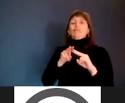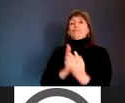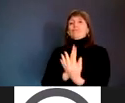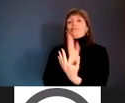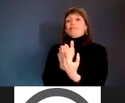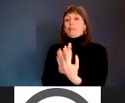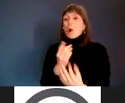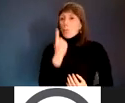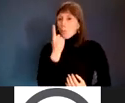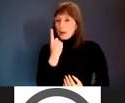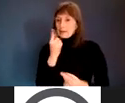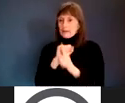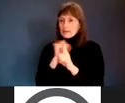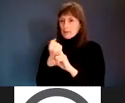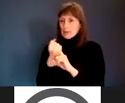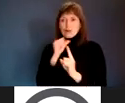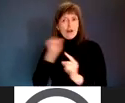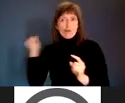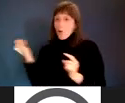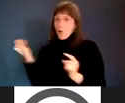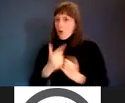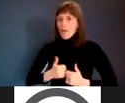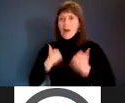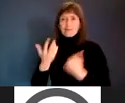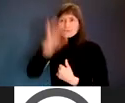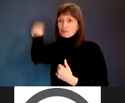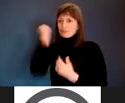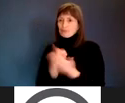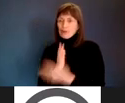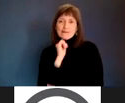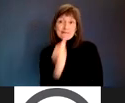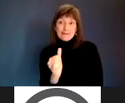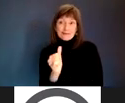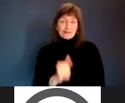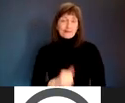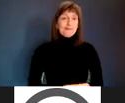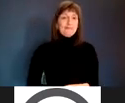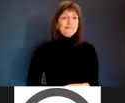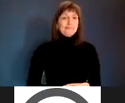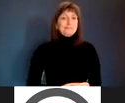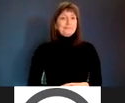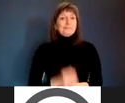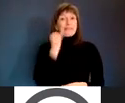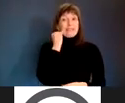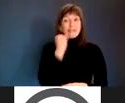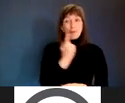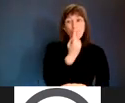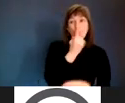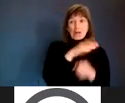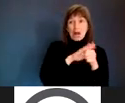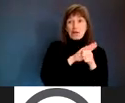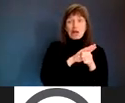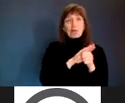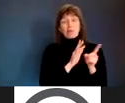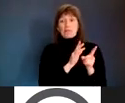Section 6.3 of the Act, I believe it is, if a person is found to lack capacity in one area, they are still presumed to